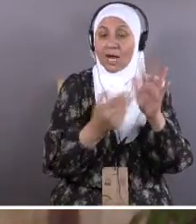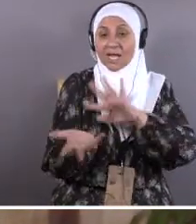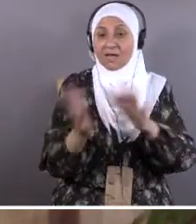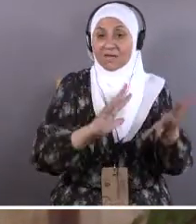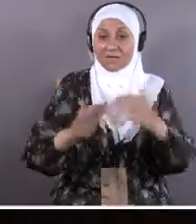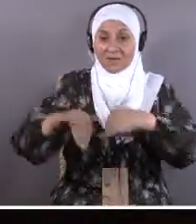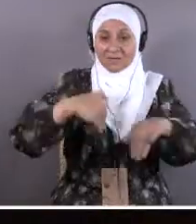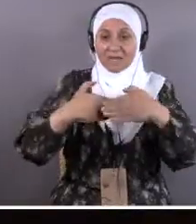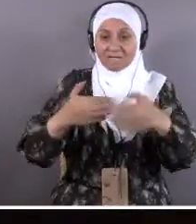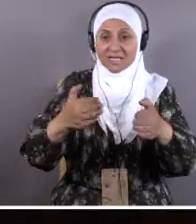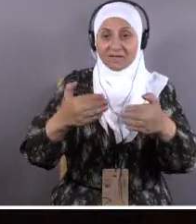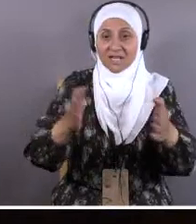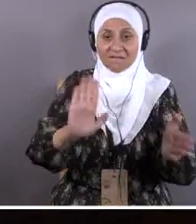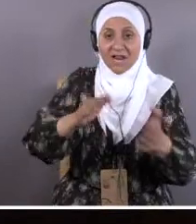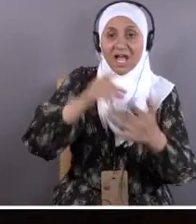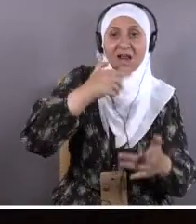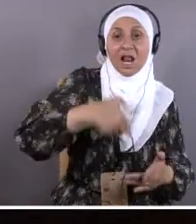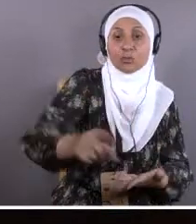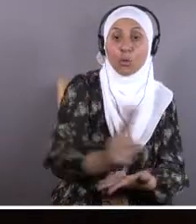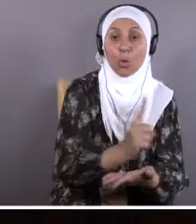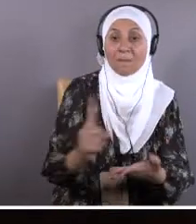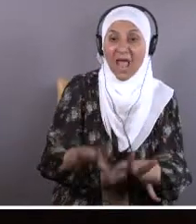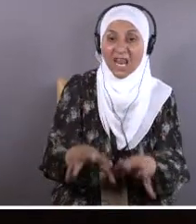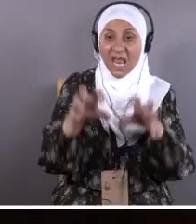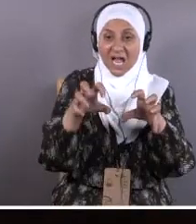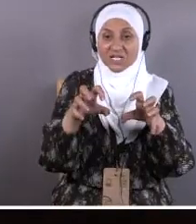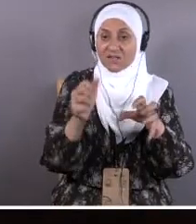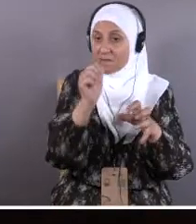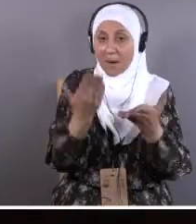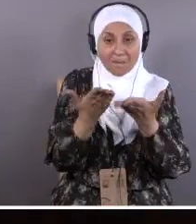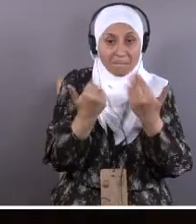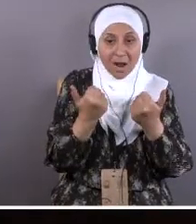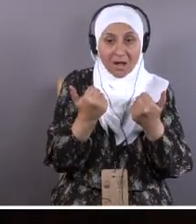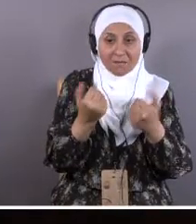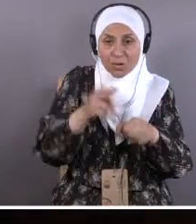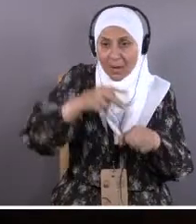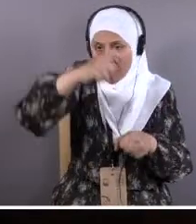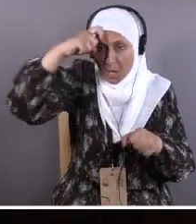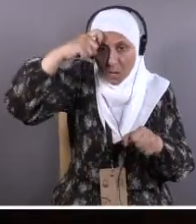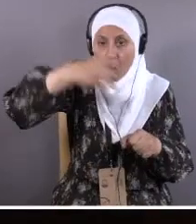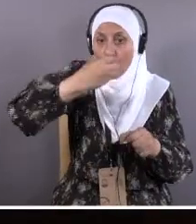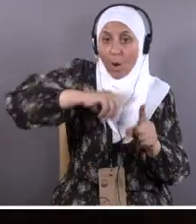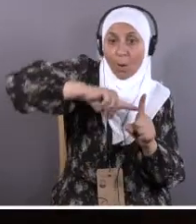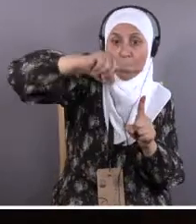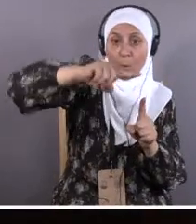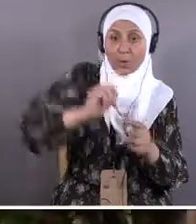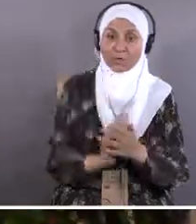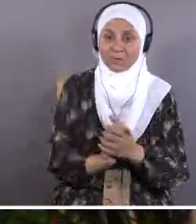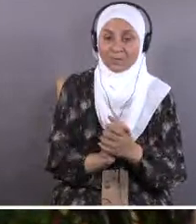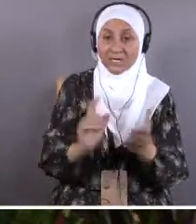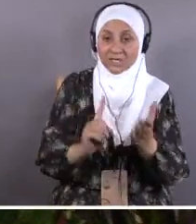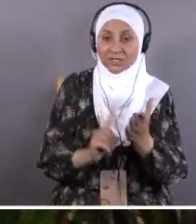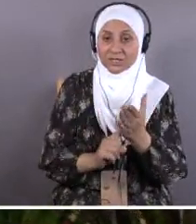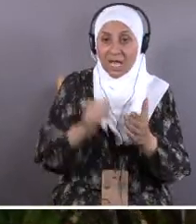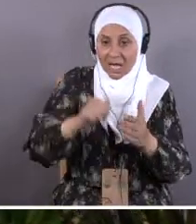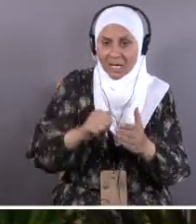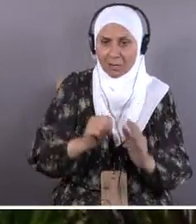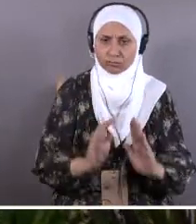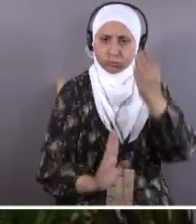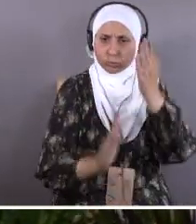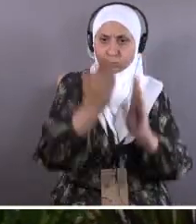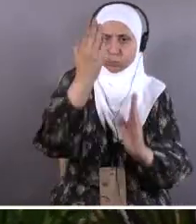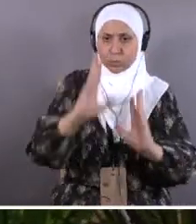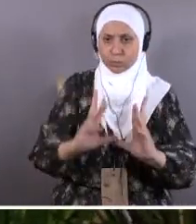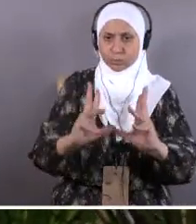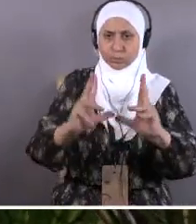environments. We have also heard that very often we forget the great progress that human societies have achieved in the